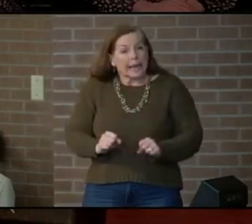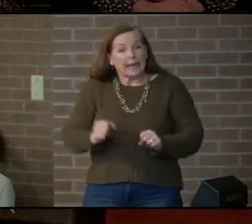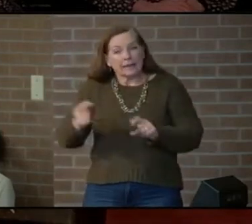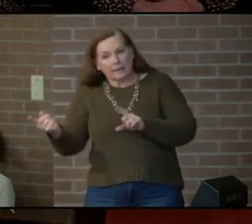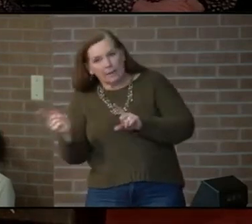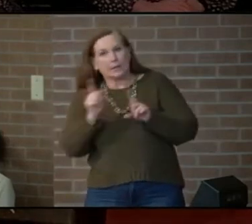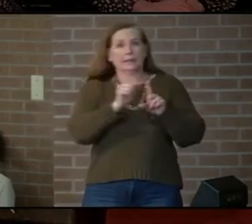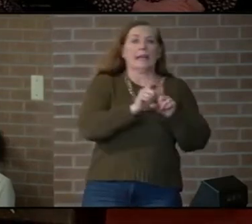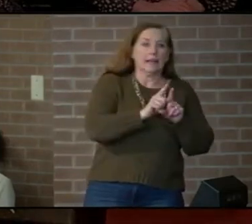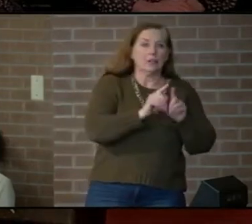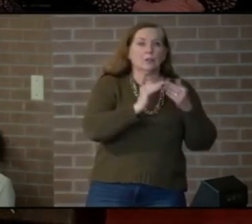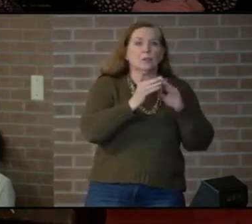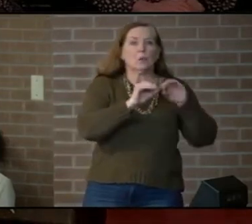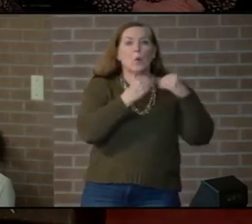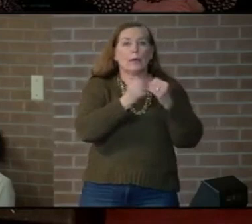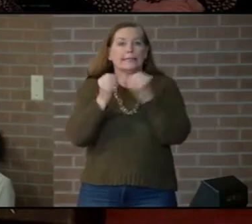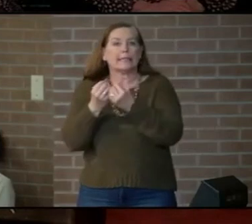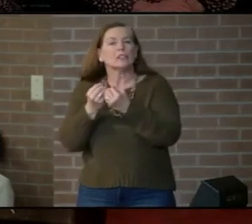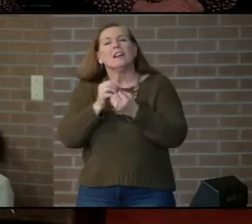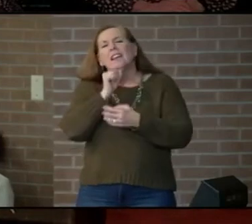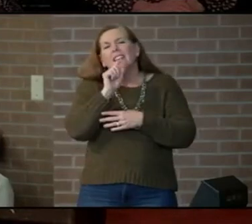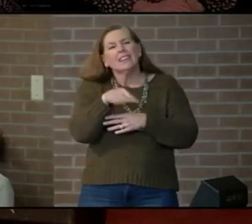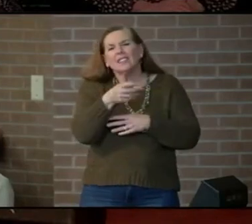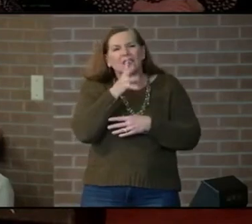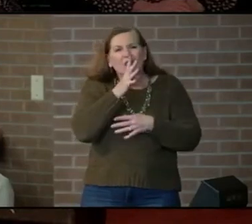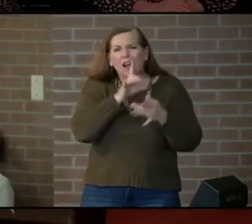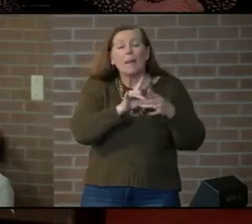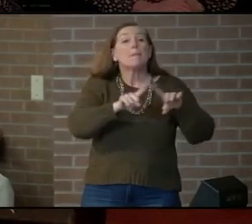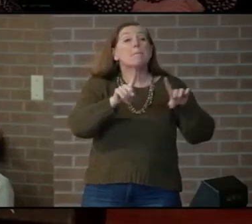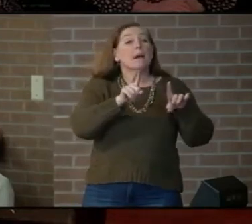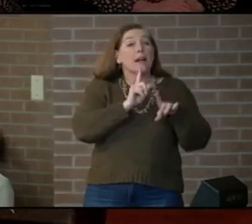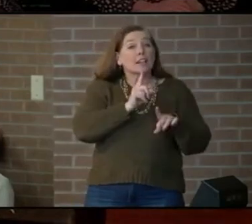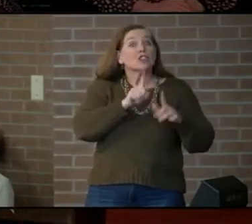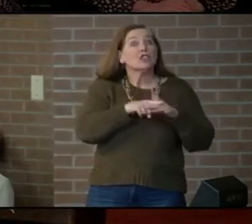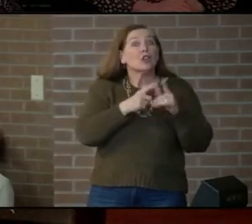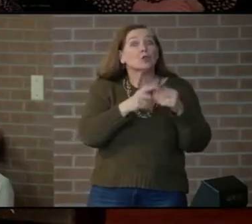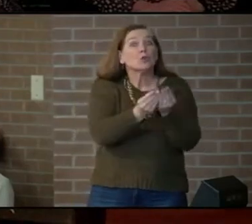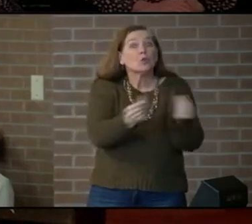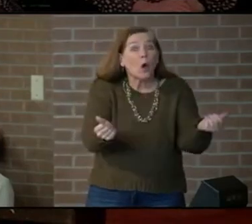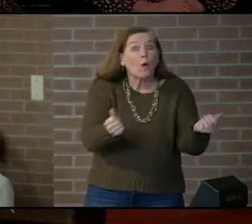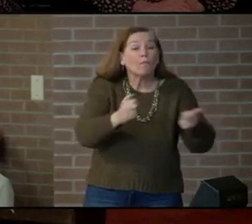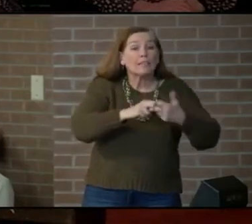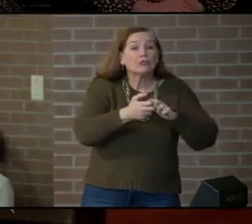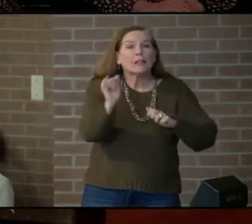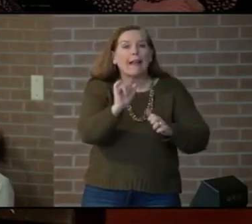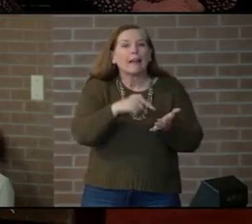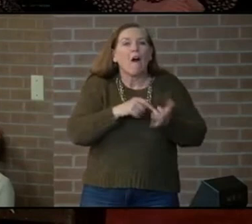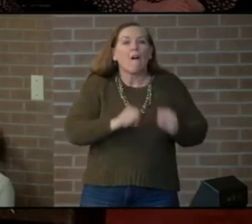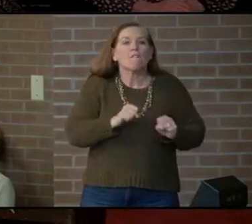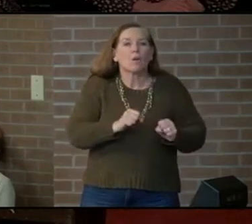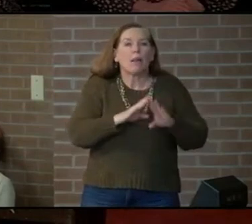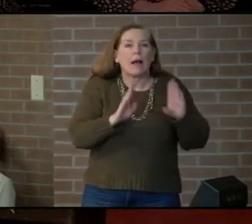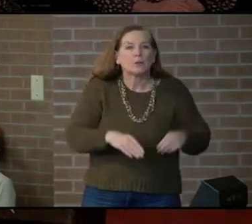alongside community organizations to not just talk about, but actually start to solve issues like affordable housing,